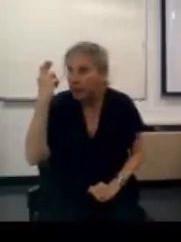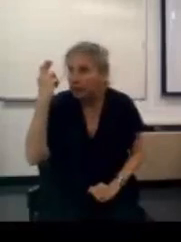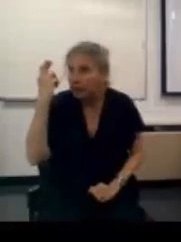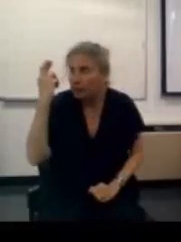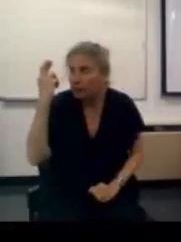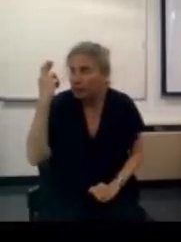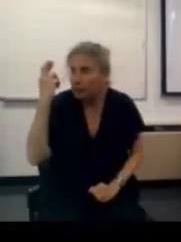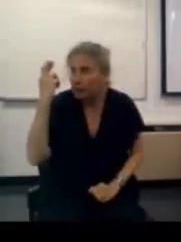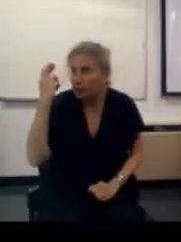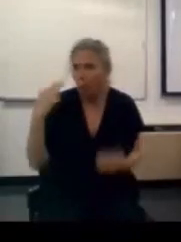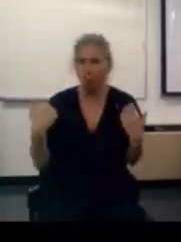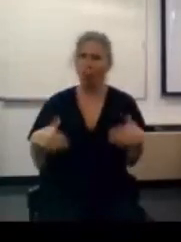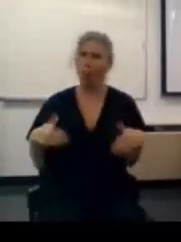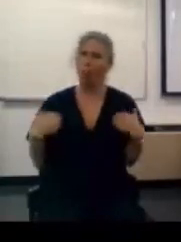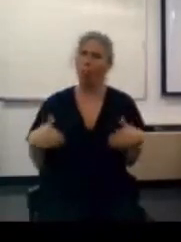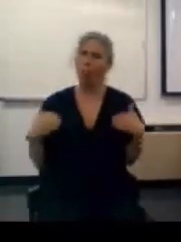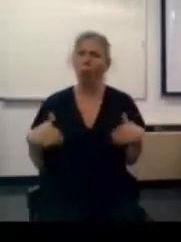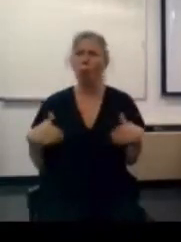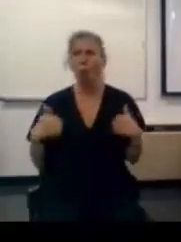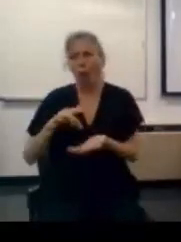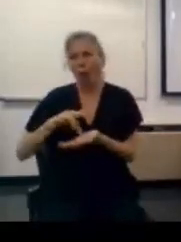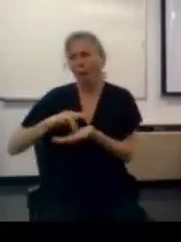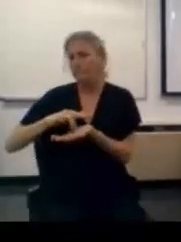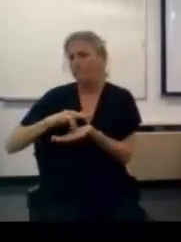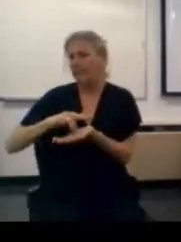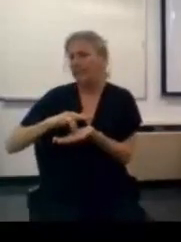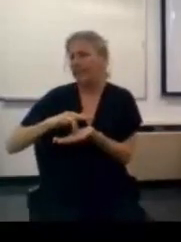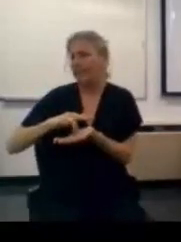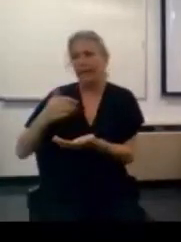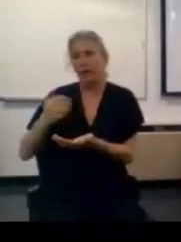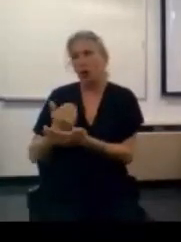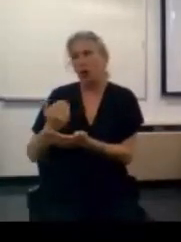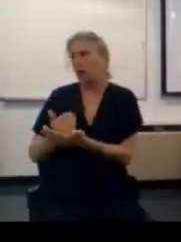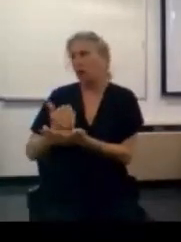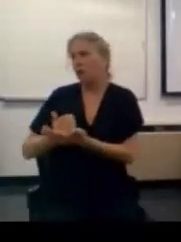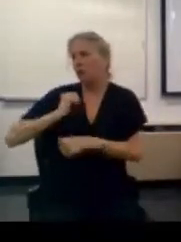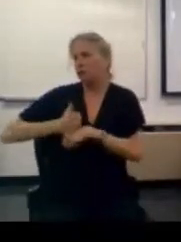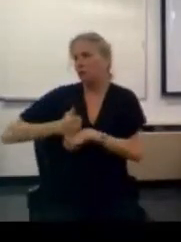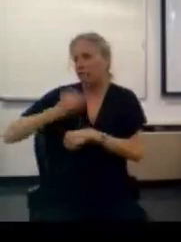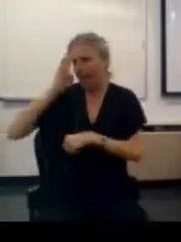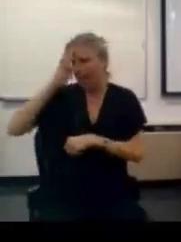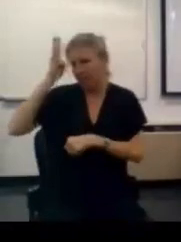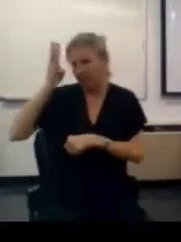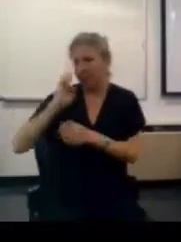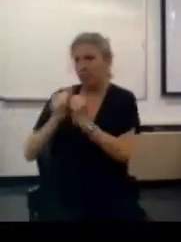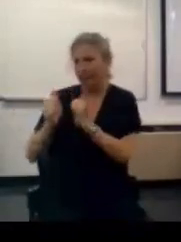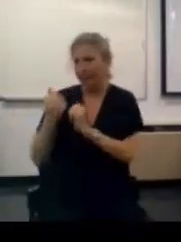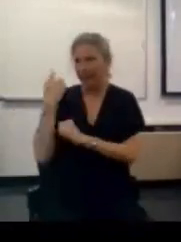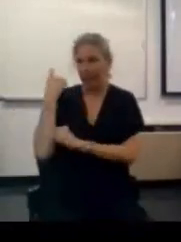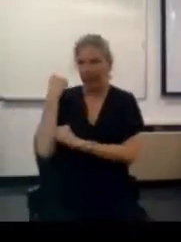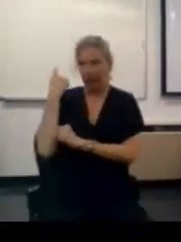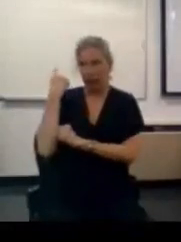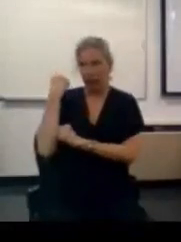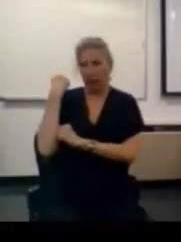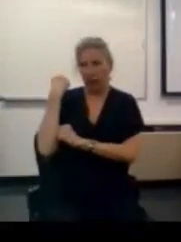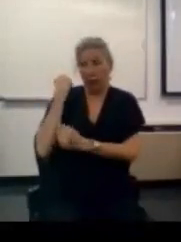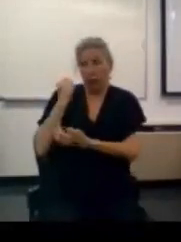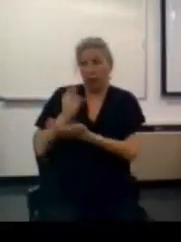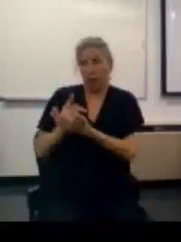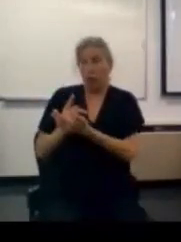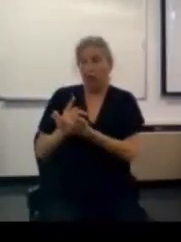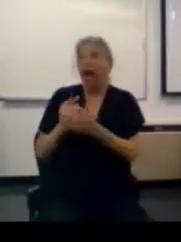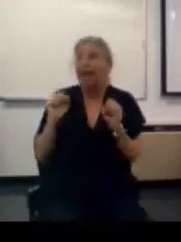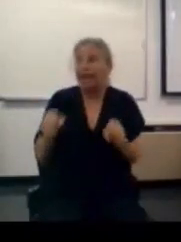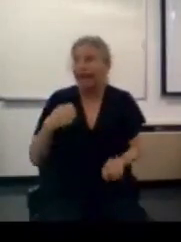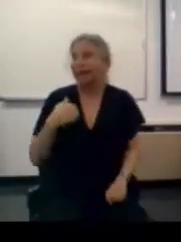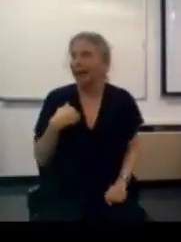research and I find out that there is this like cutting edge medicine that is like had just been passed the